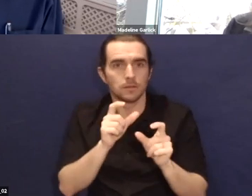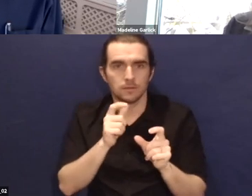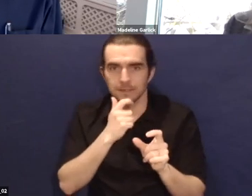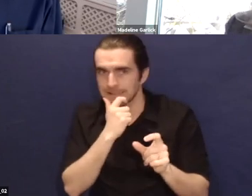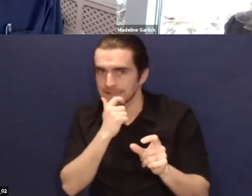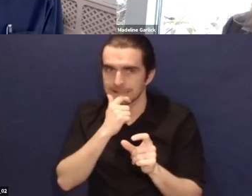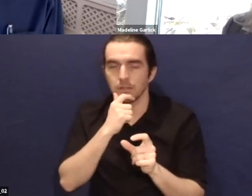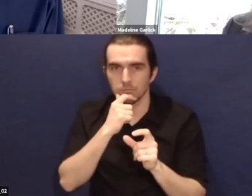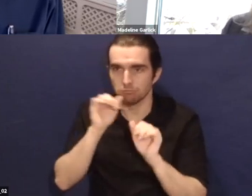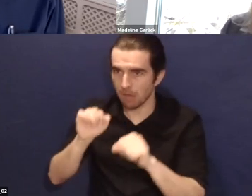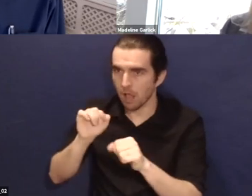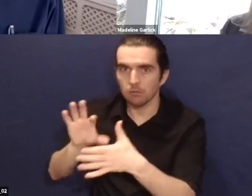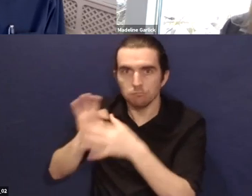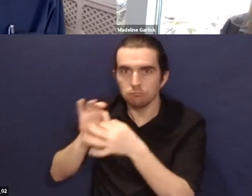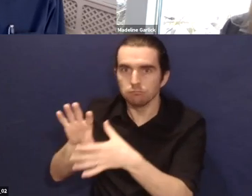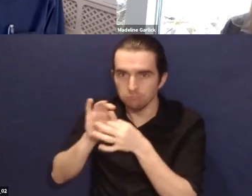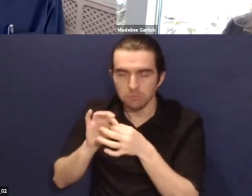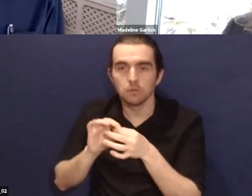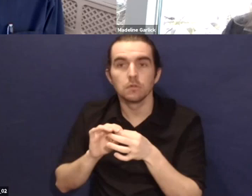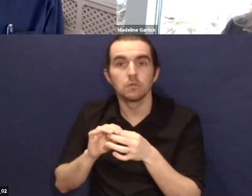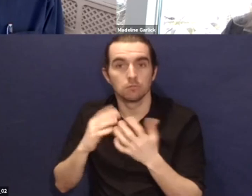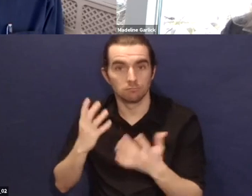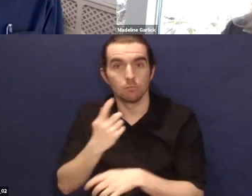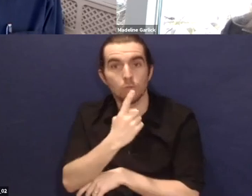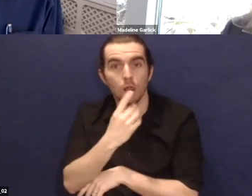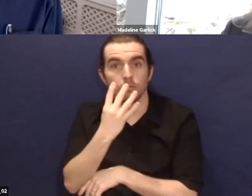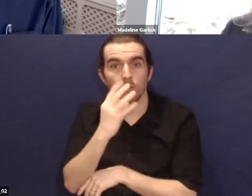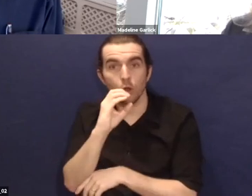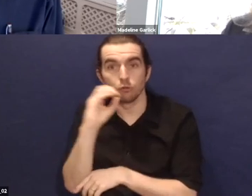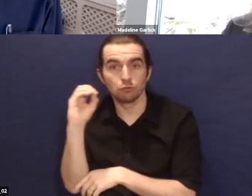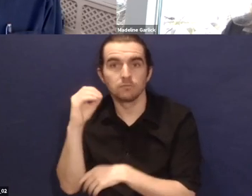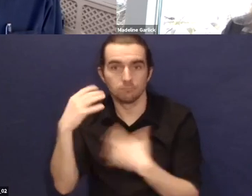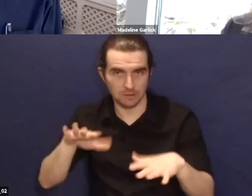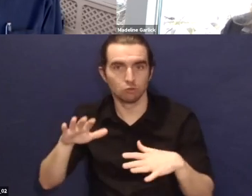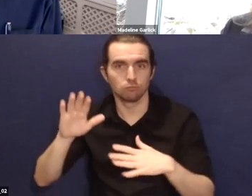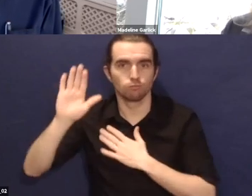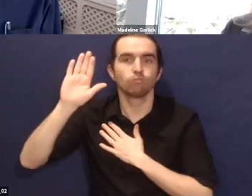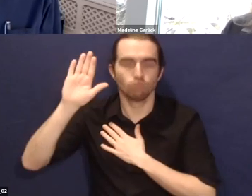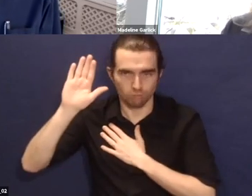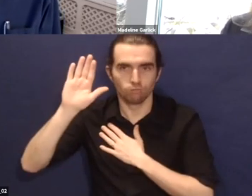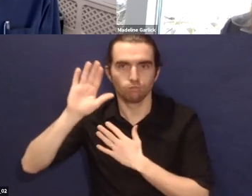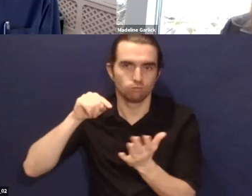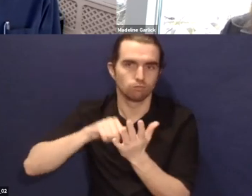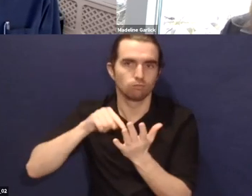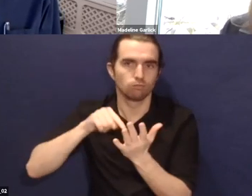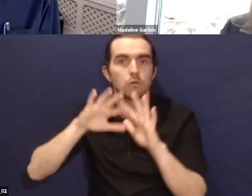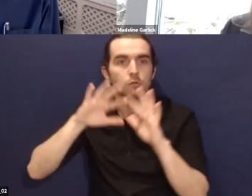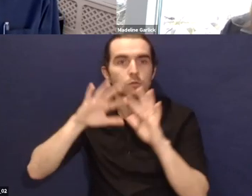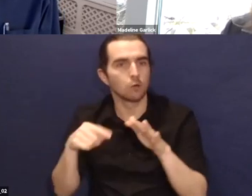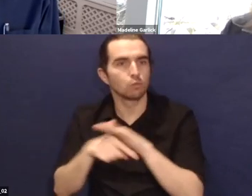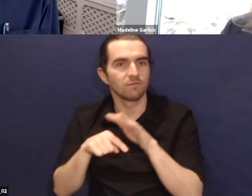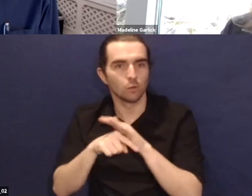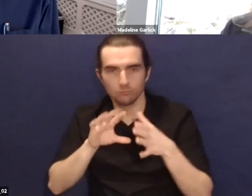the pandemic that reflect this multi-stakeholder approach. So this, I think, has to be crucial to UNHCR's work as it goes ahead